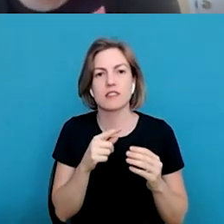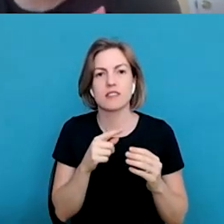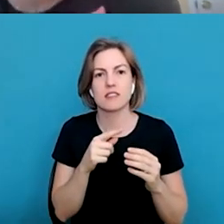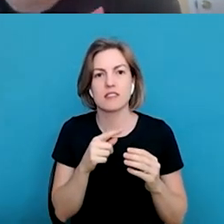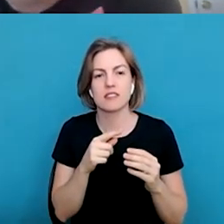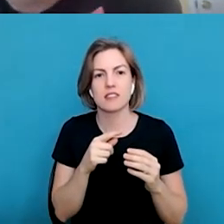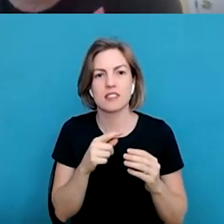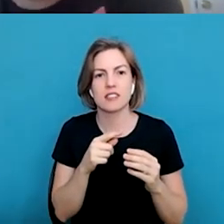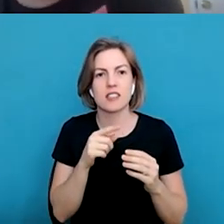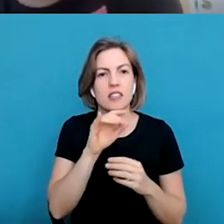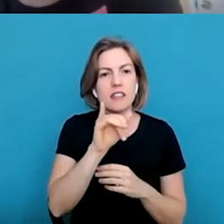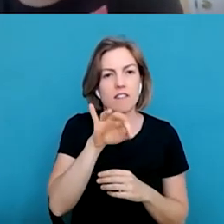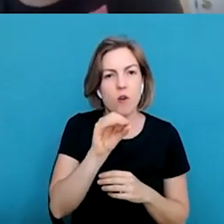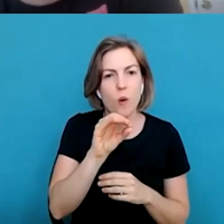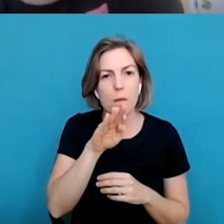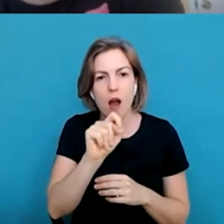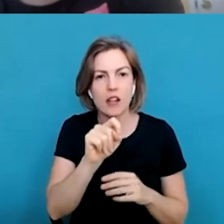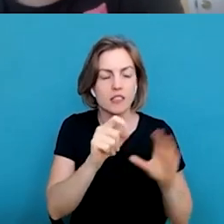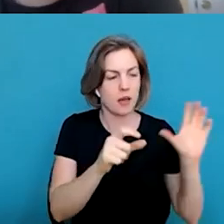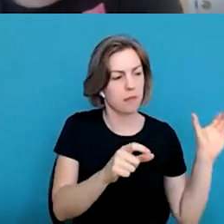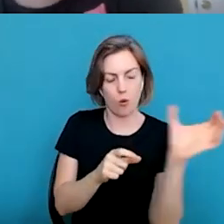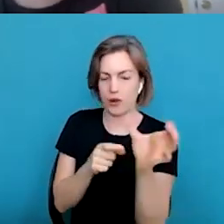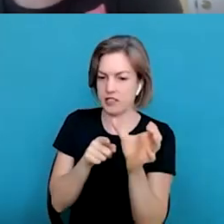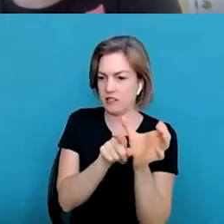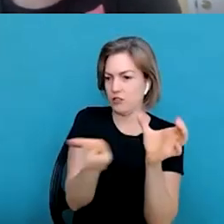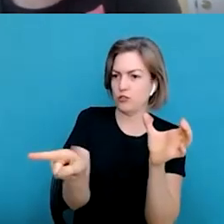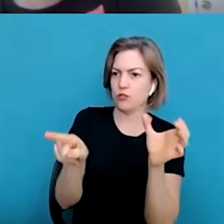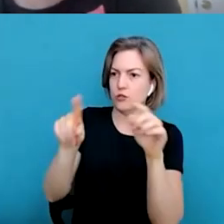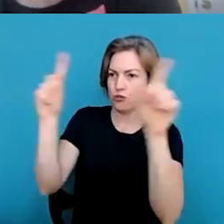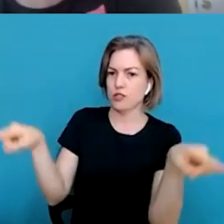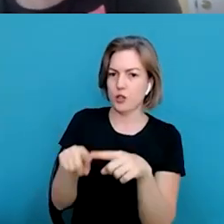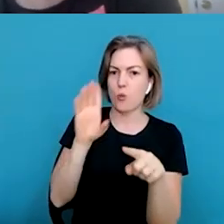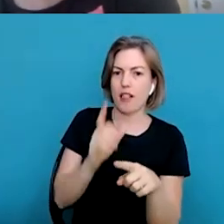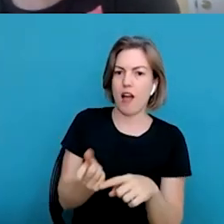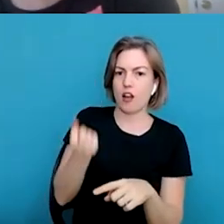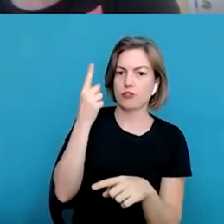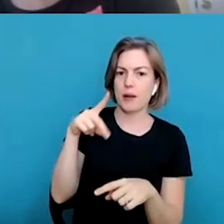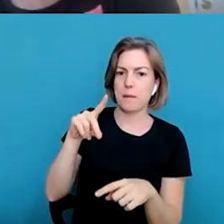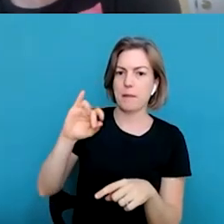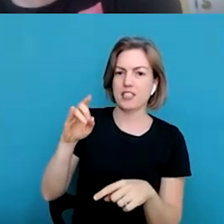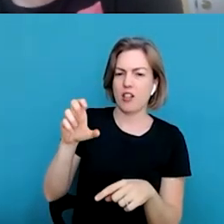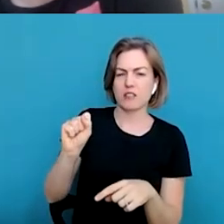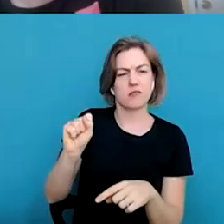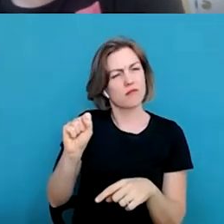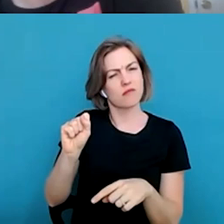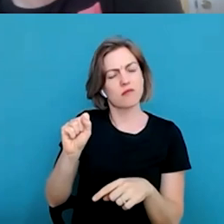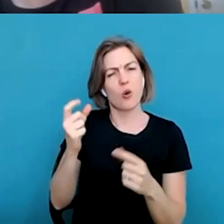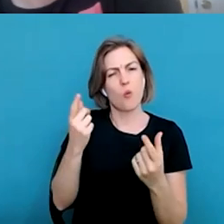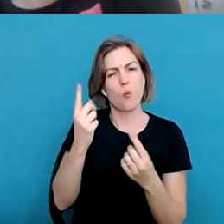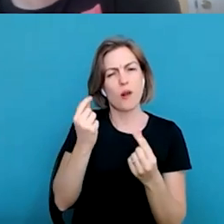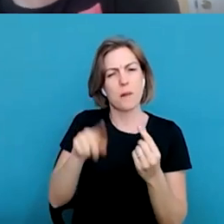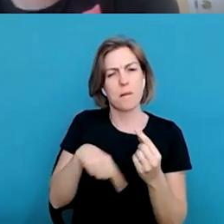Infobot at a screen and it'll understand the pixels. So what are we going to do with our holograms and our